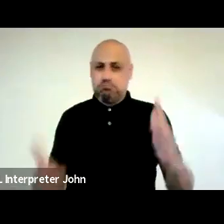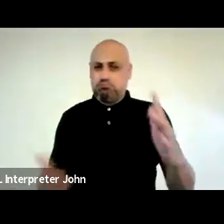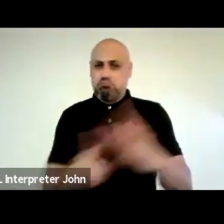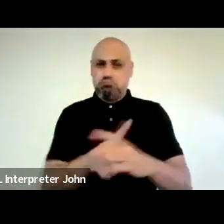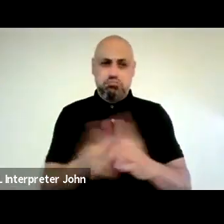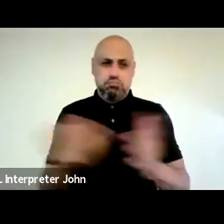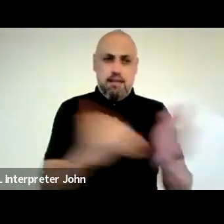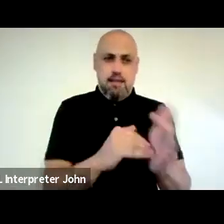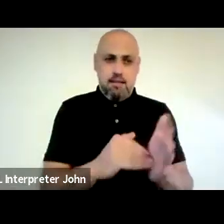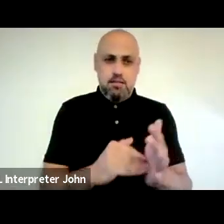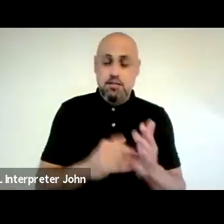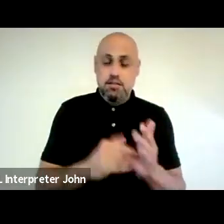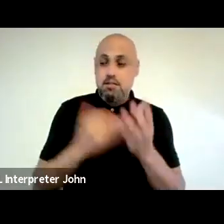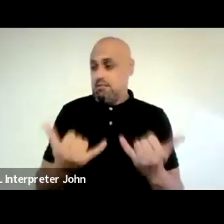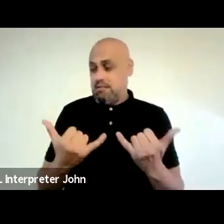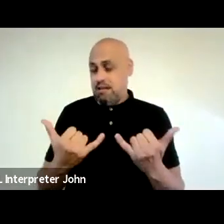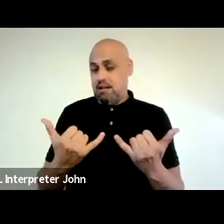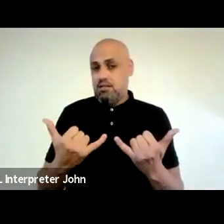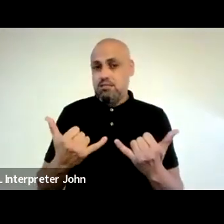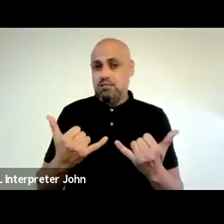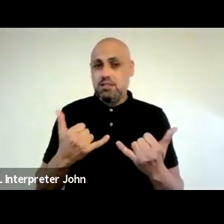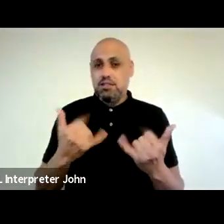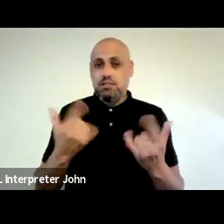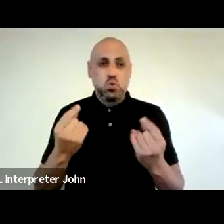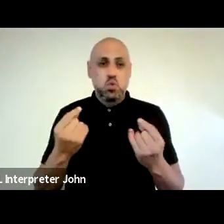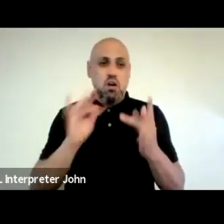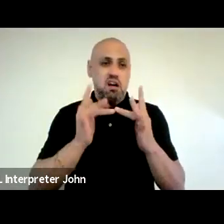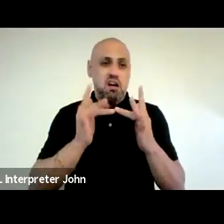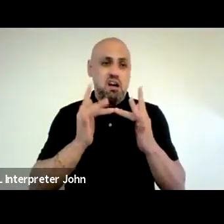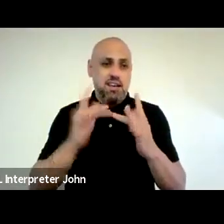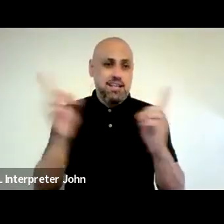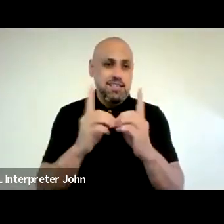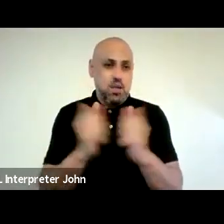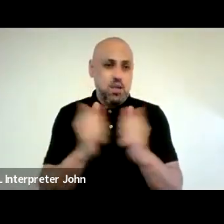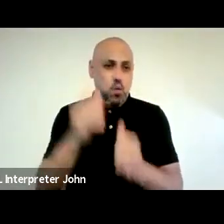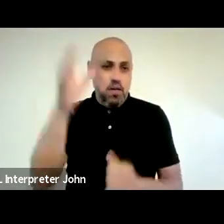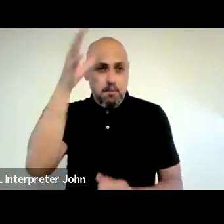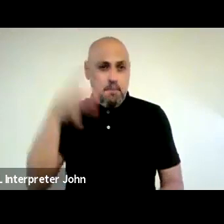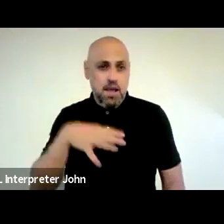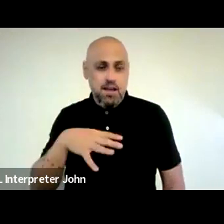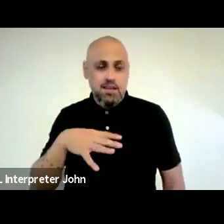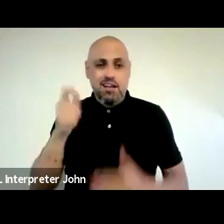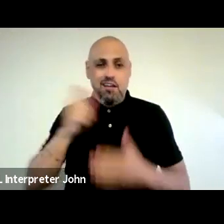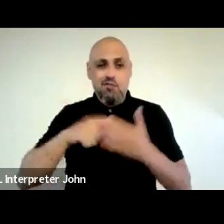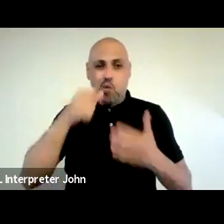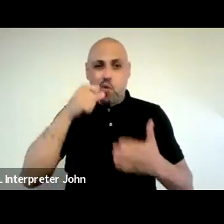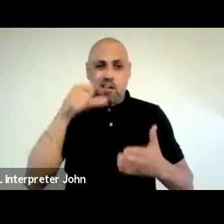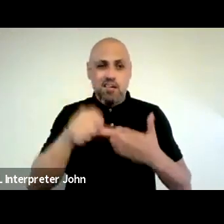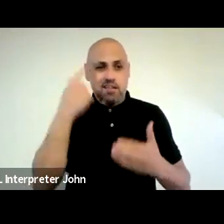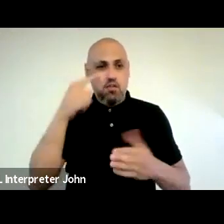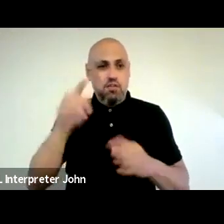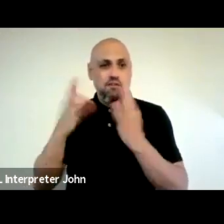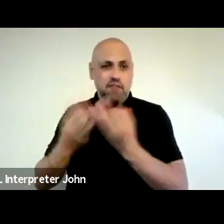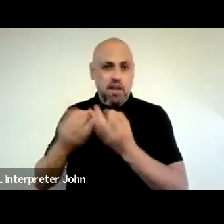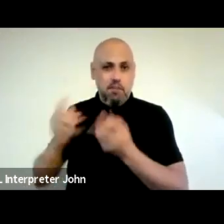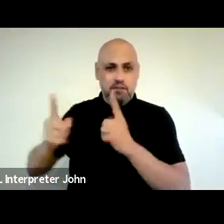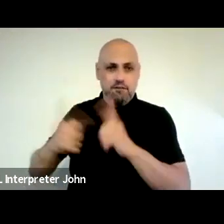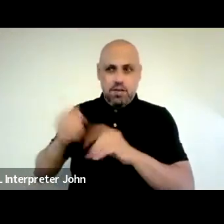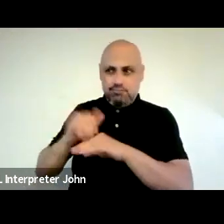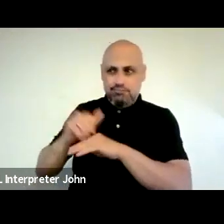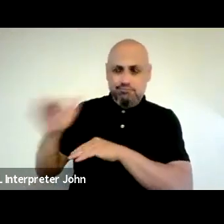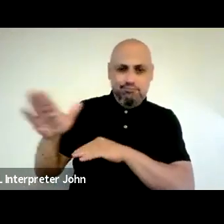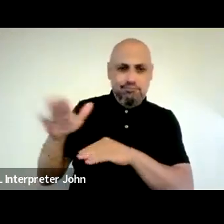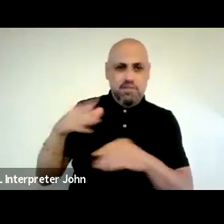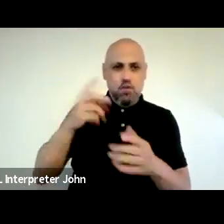time I attempted online dating with men and wrote a coming out letter to my family and friends. I